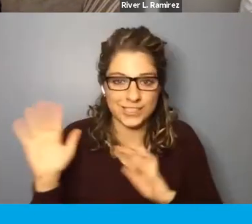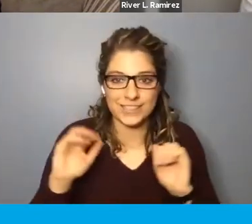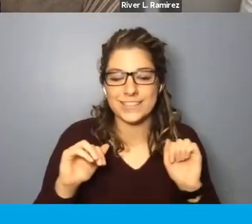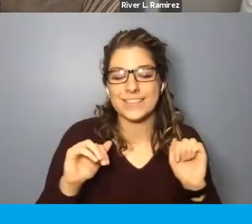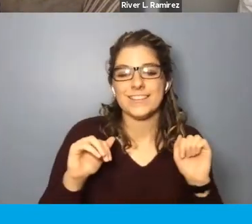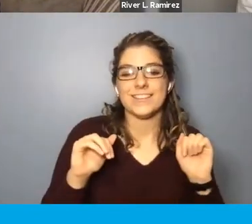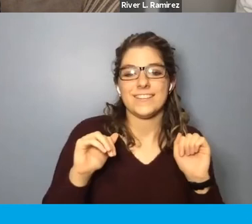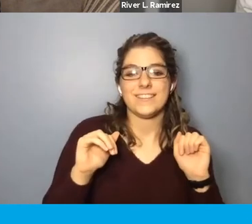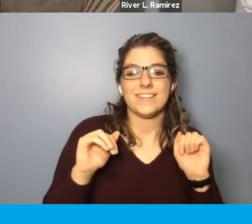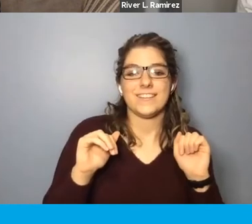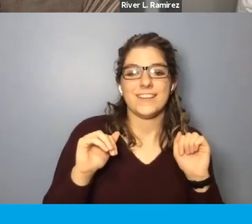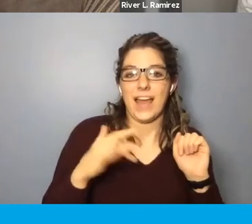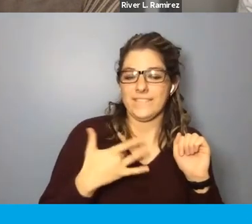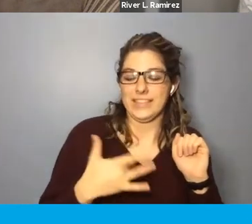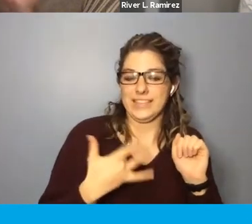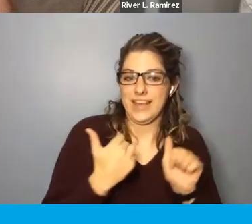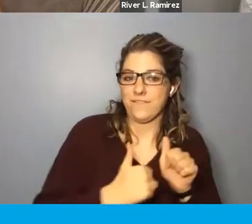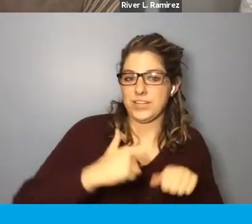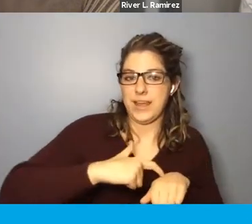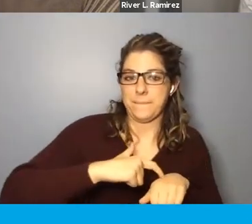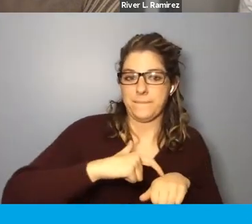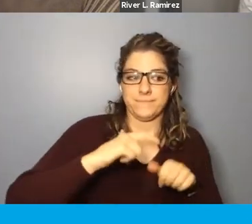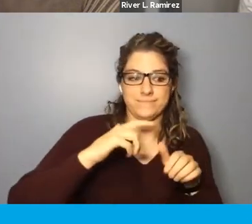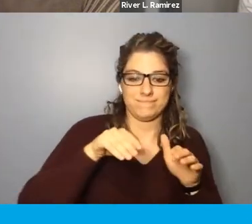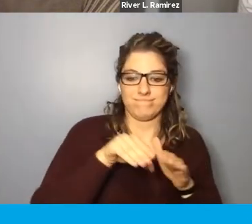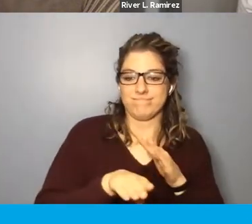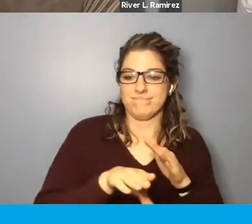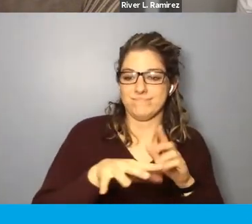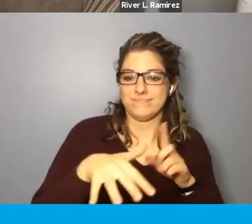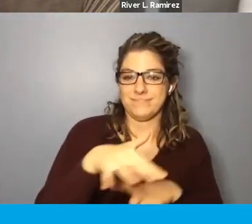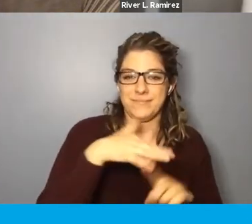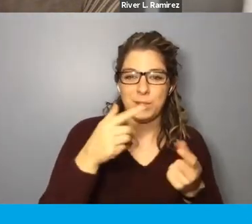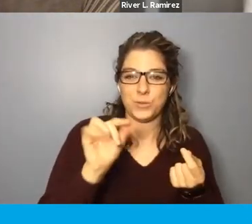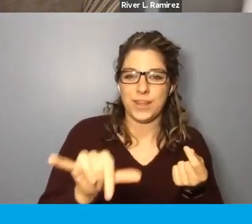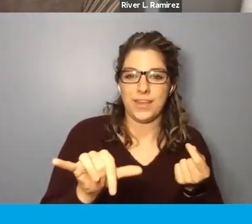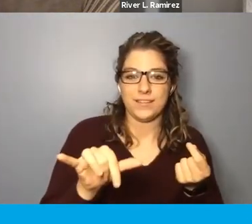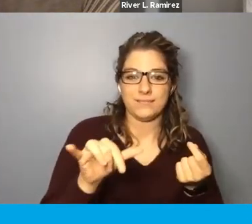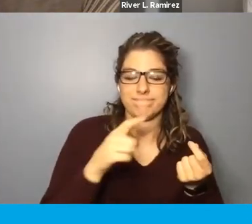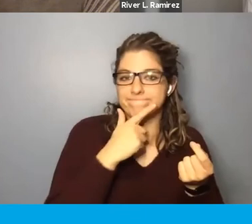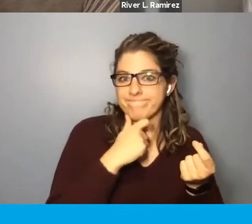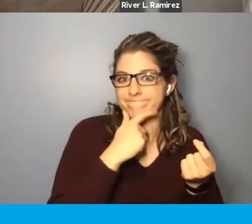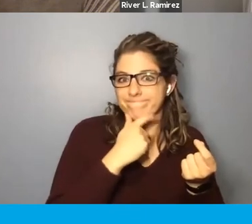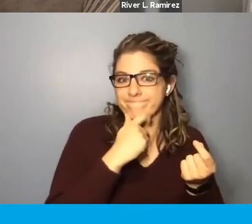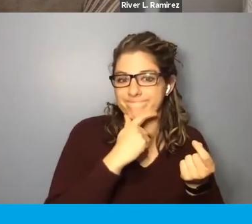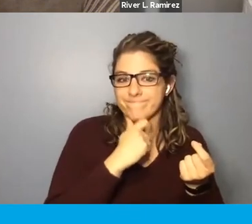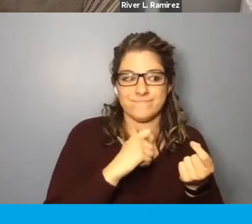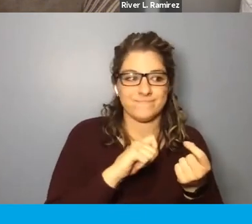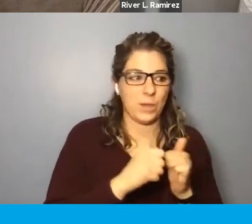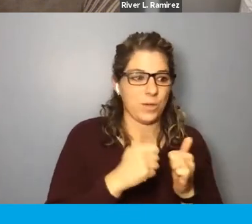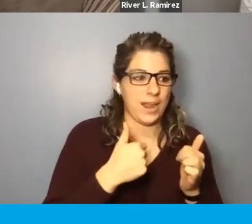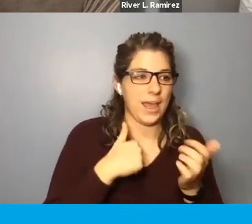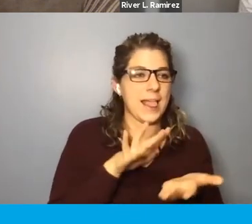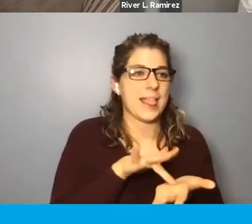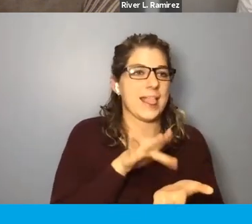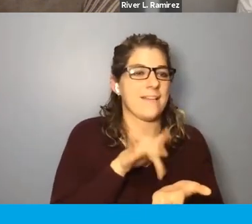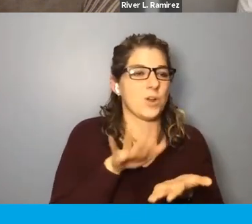And I don't know. I feel like every time I go into spaces, that's what I end up doing. I'm like, how can I milk this for all